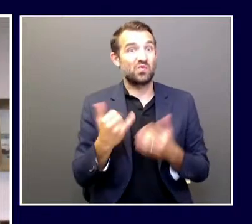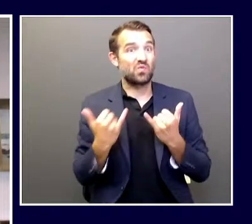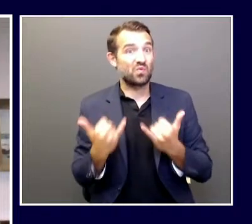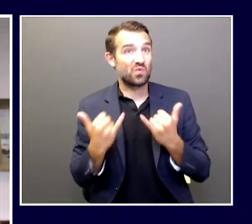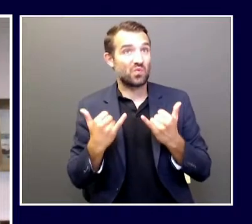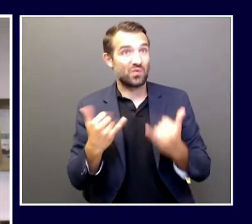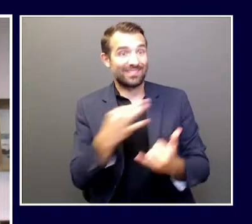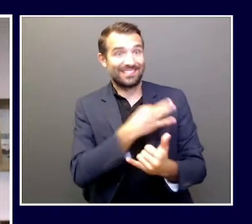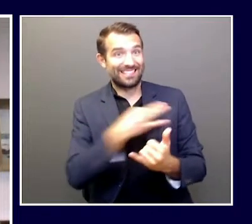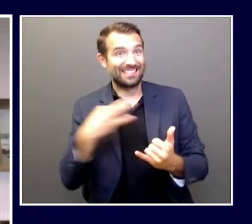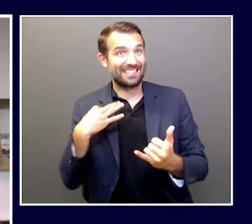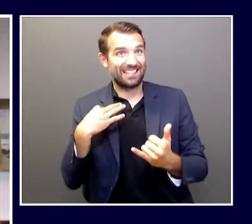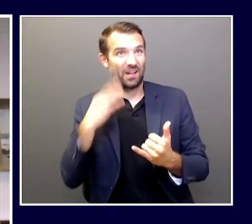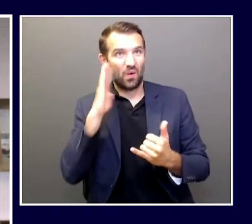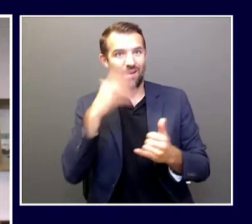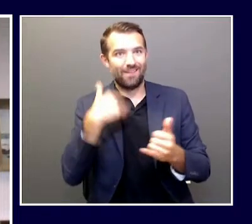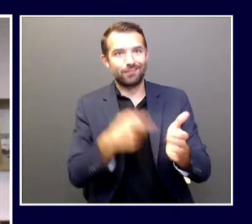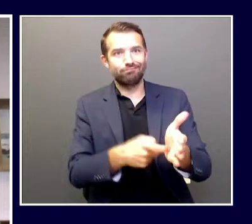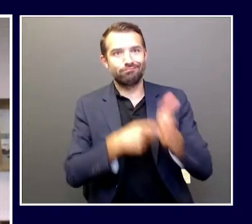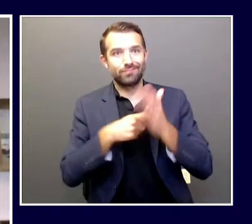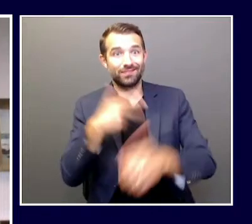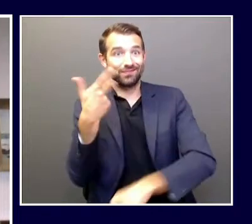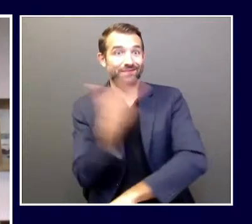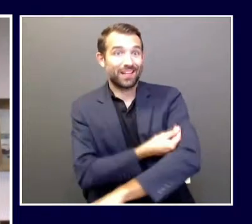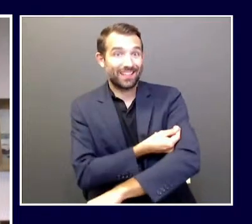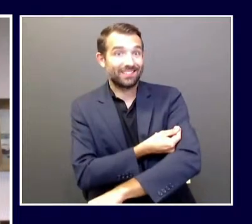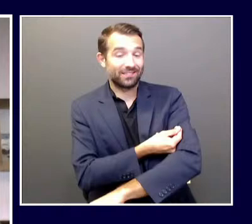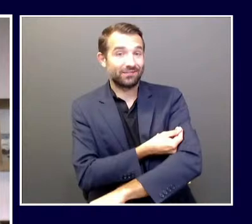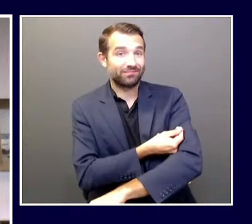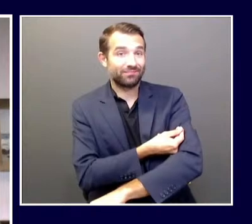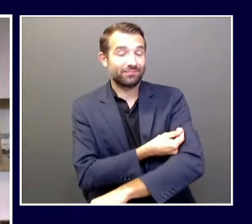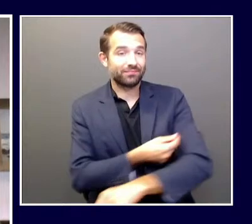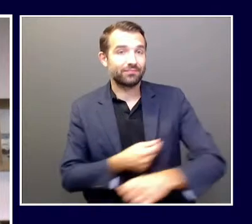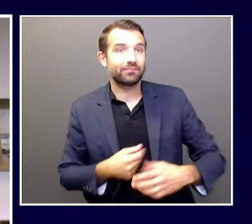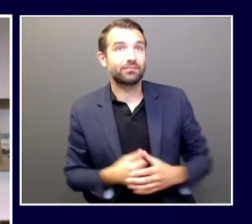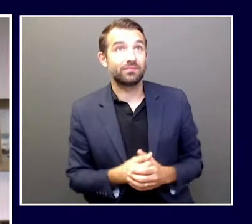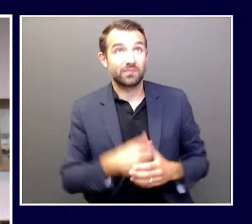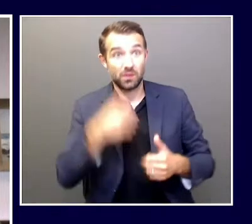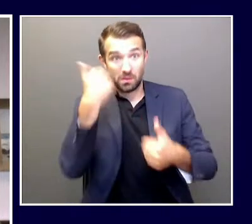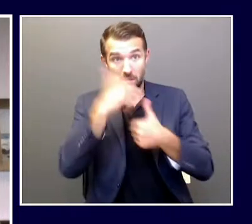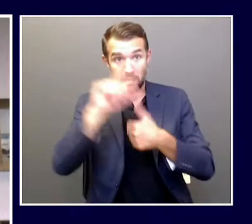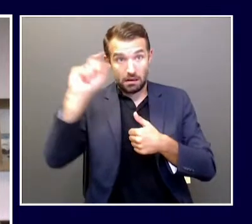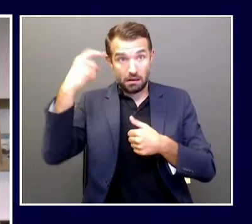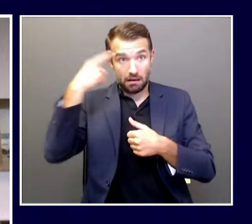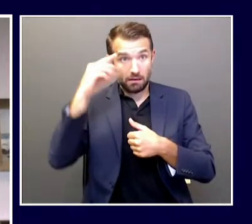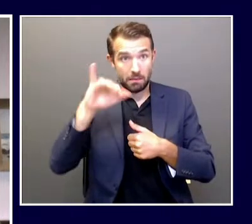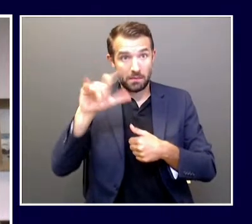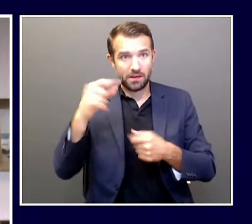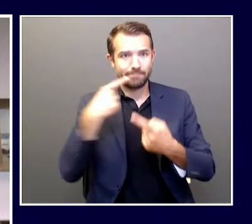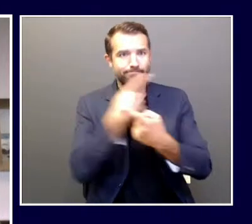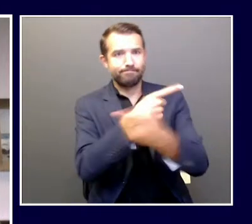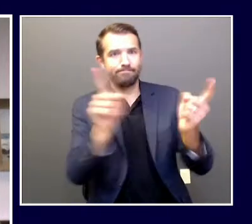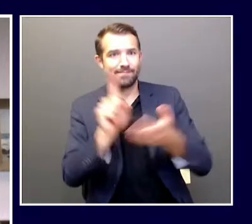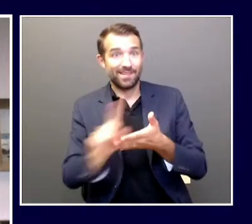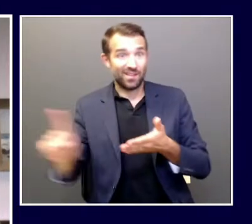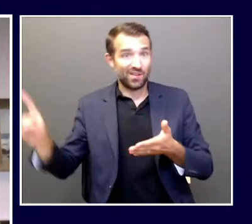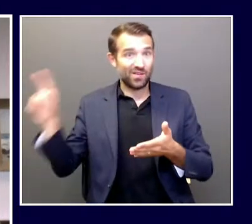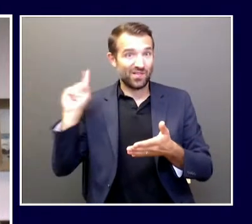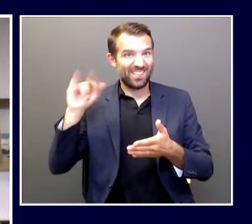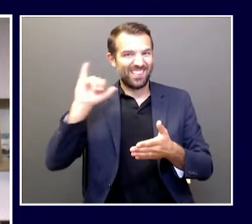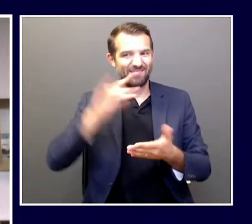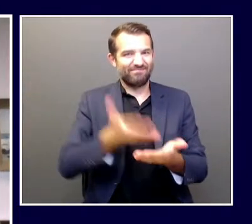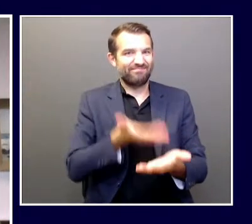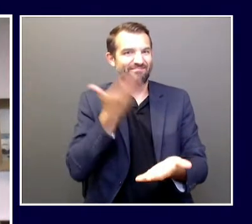week. This is further evidence of why vaccinating our frontline healthcare workers is more